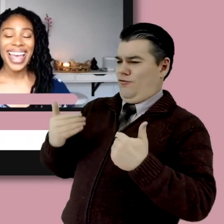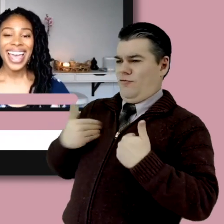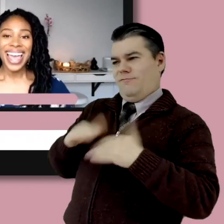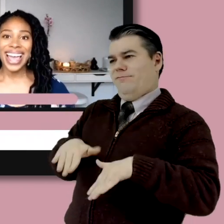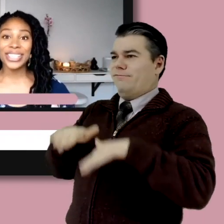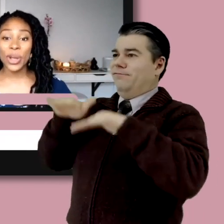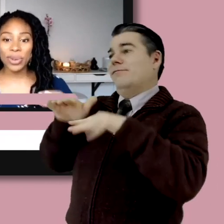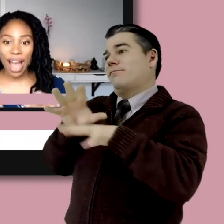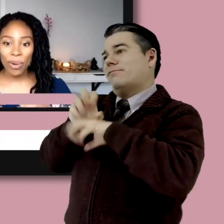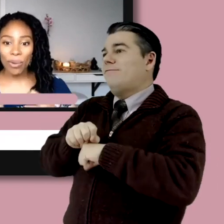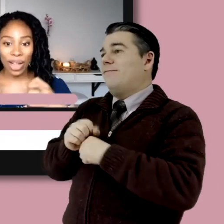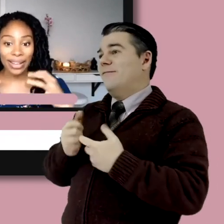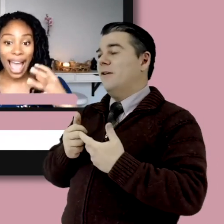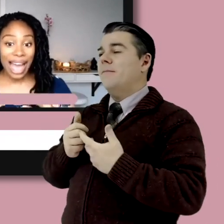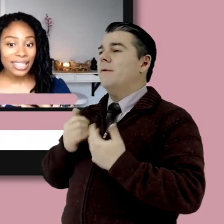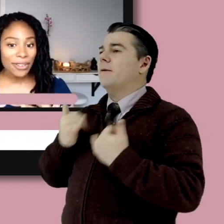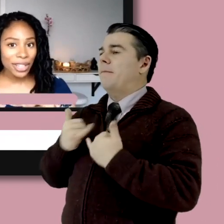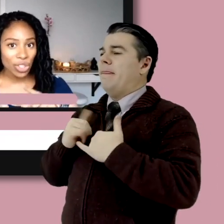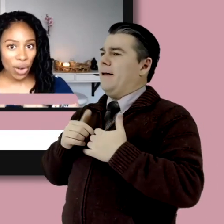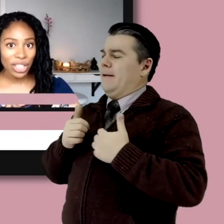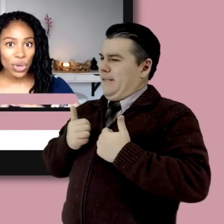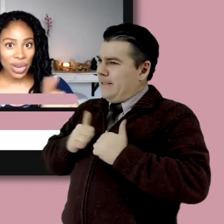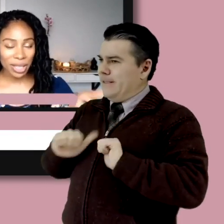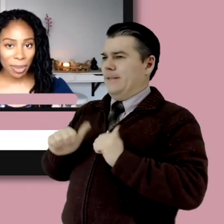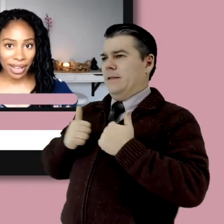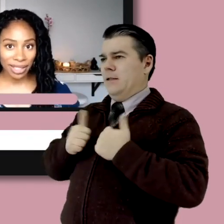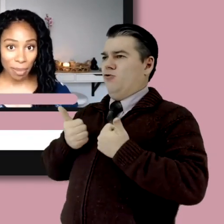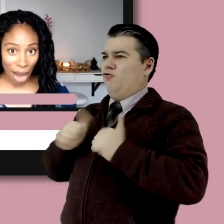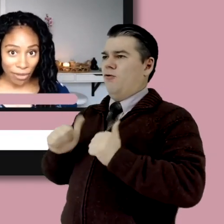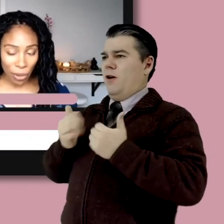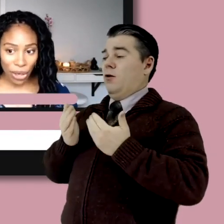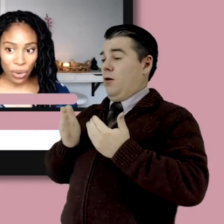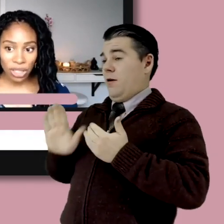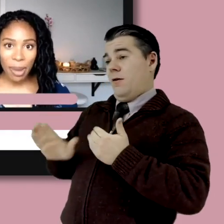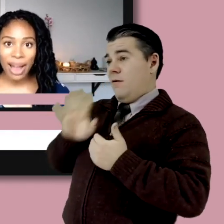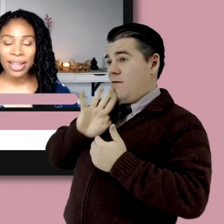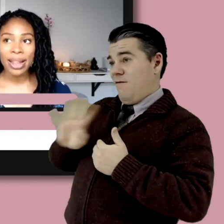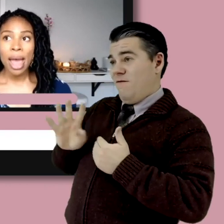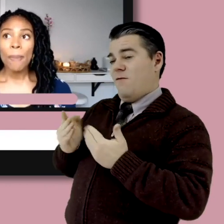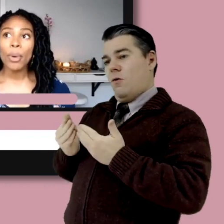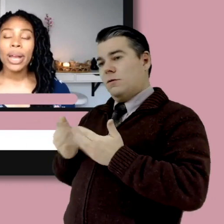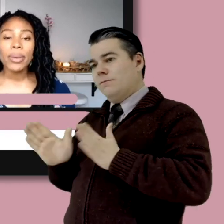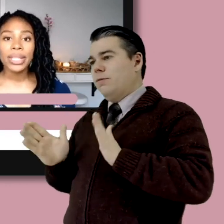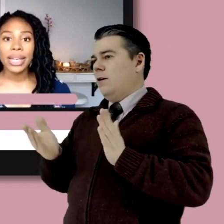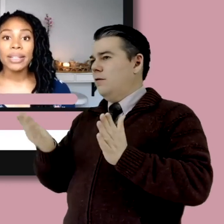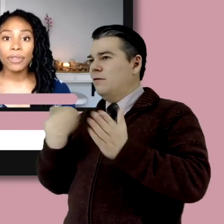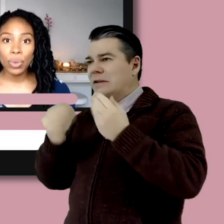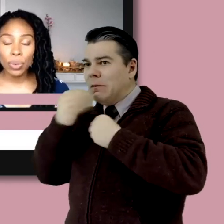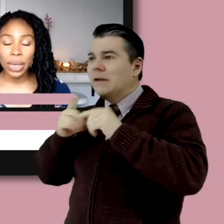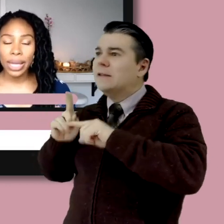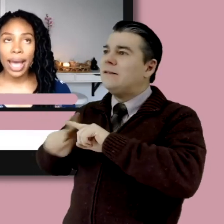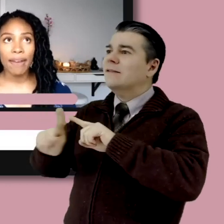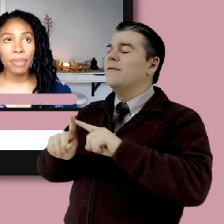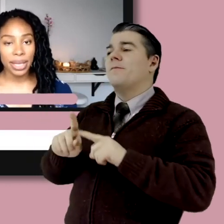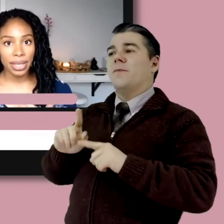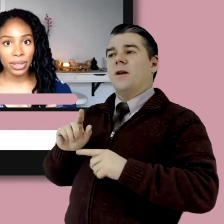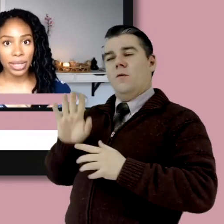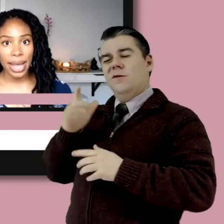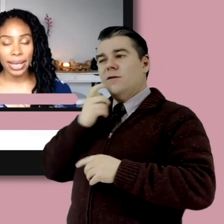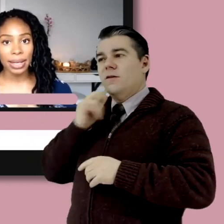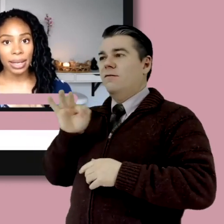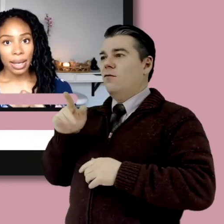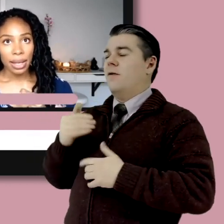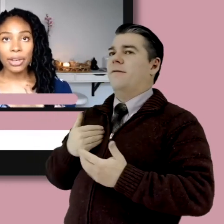right? And so now, like, actively trying to expand my 4-year-old's palate. But what I would say is if you really have, because